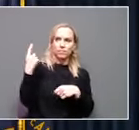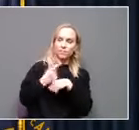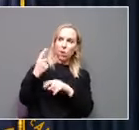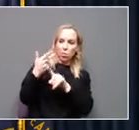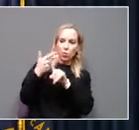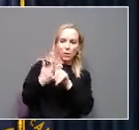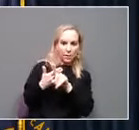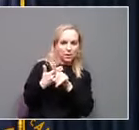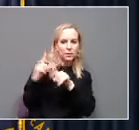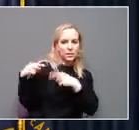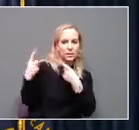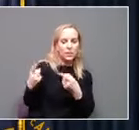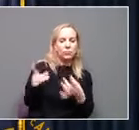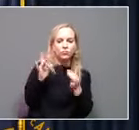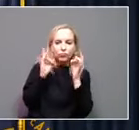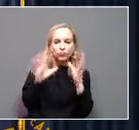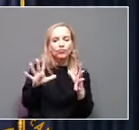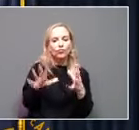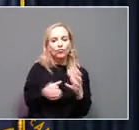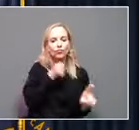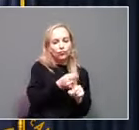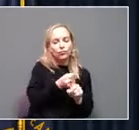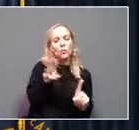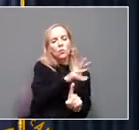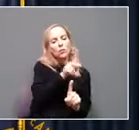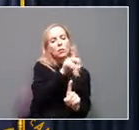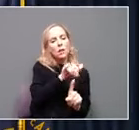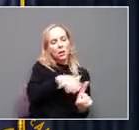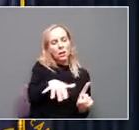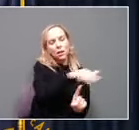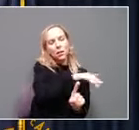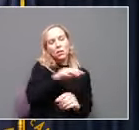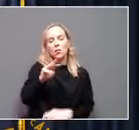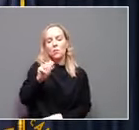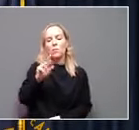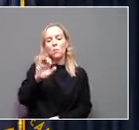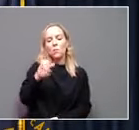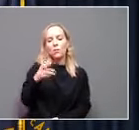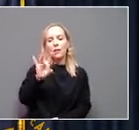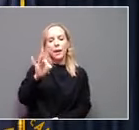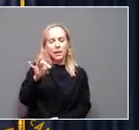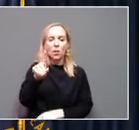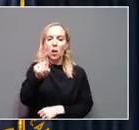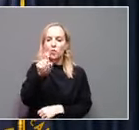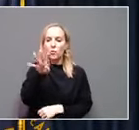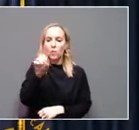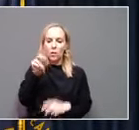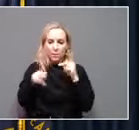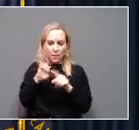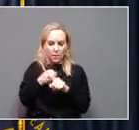tornado outbreak struck Western Kentucky. As of March 8th, 140